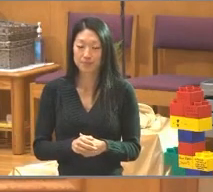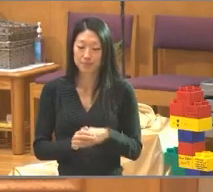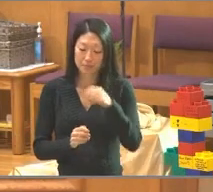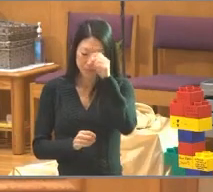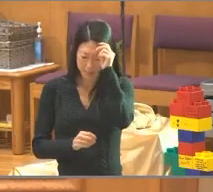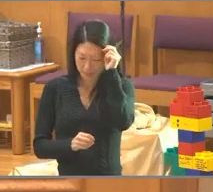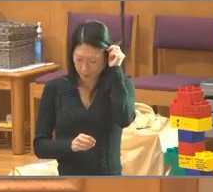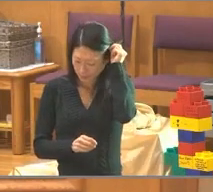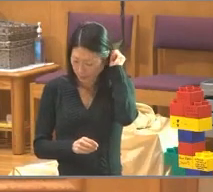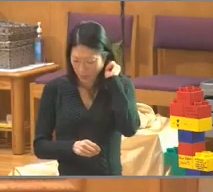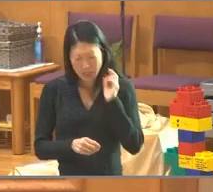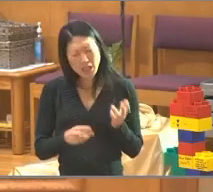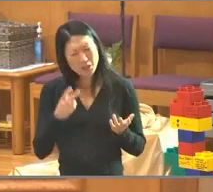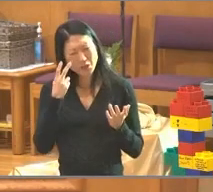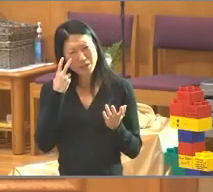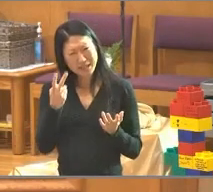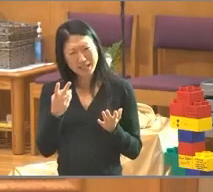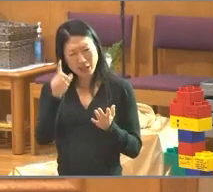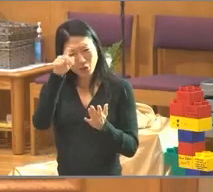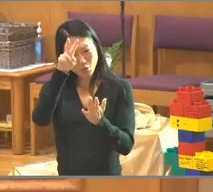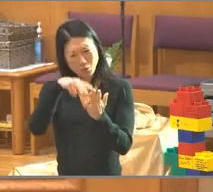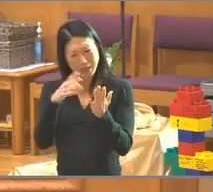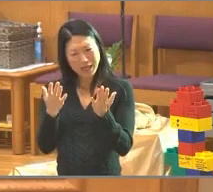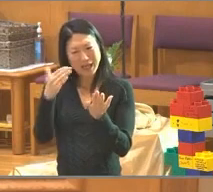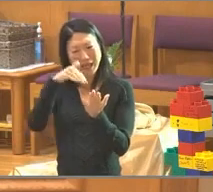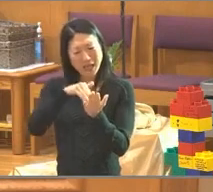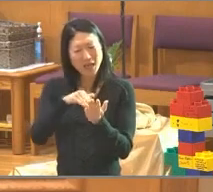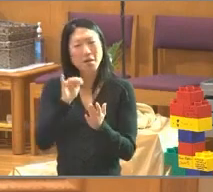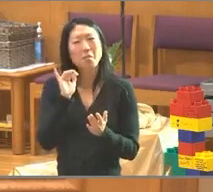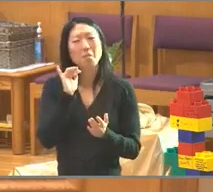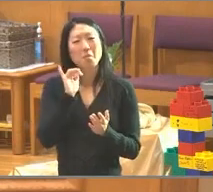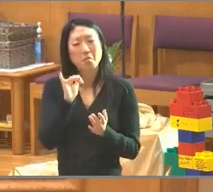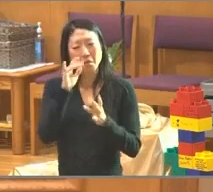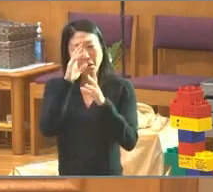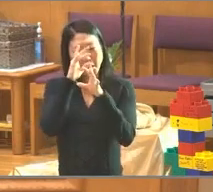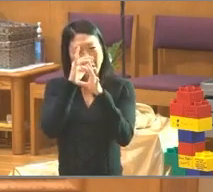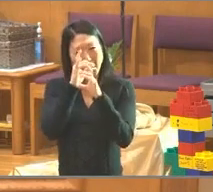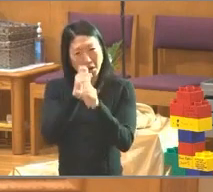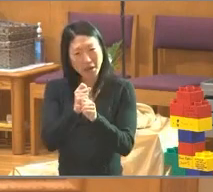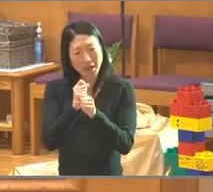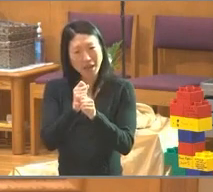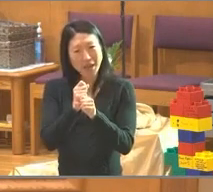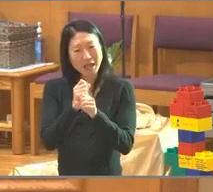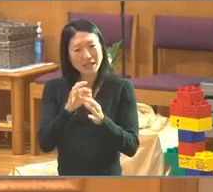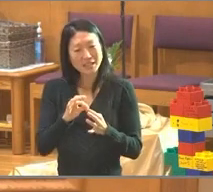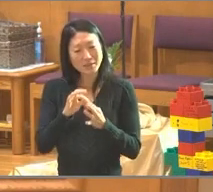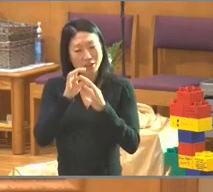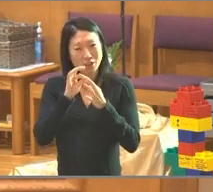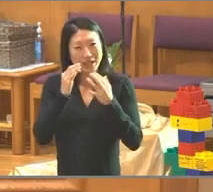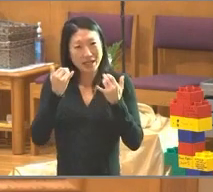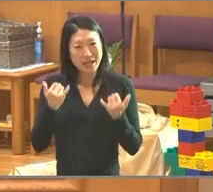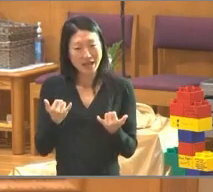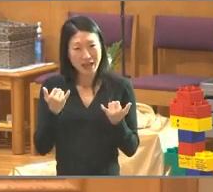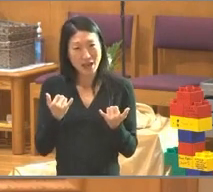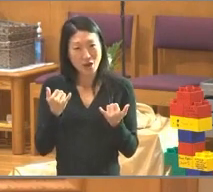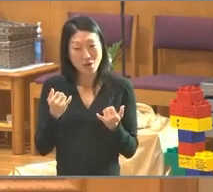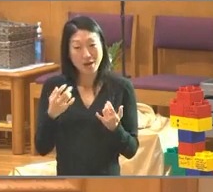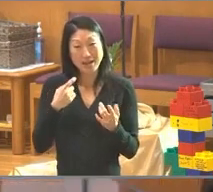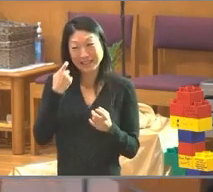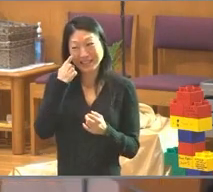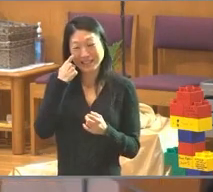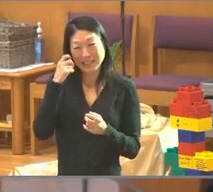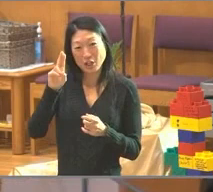passage again, it suddenly becomes a bit more engaging, especially in the present and light of the past U.S.